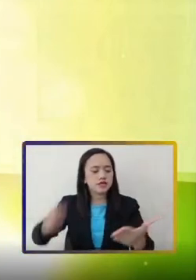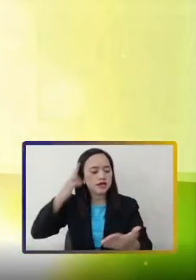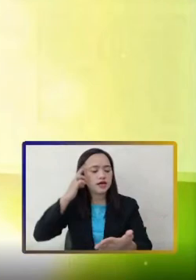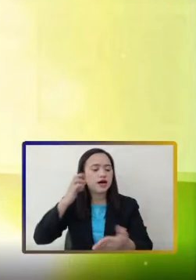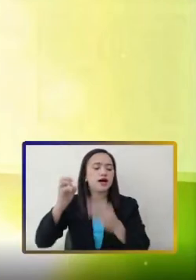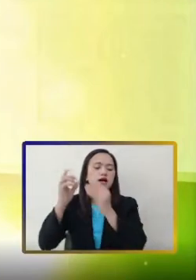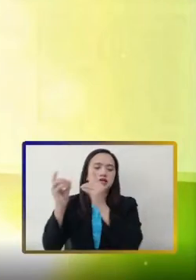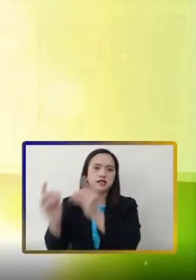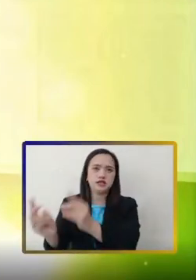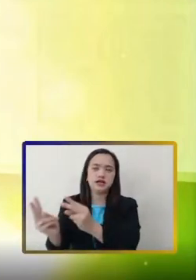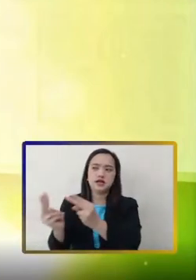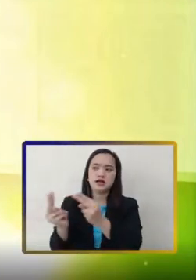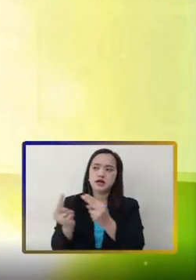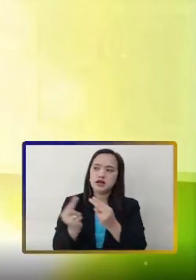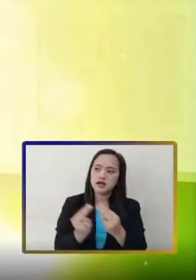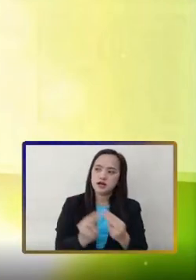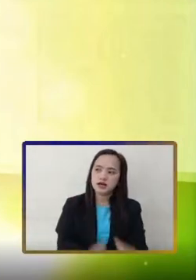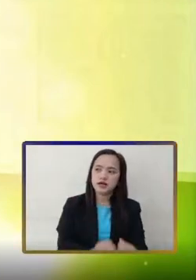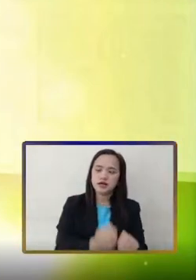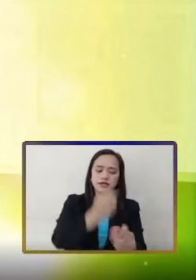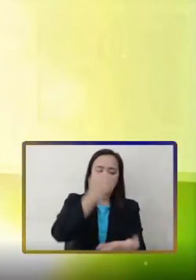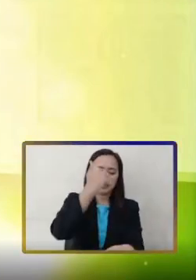He has